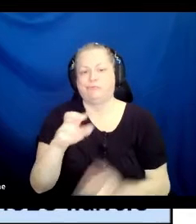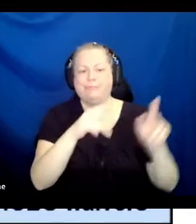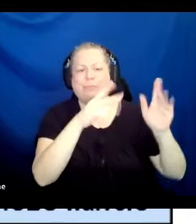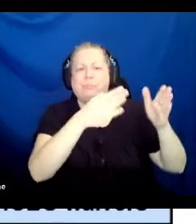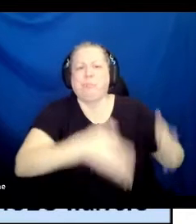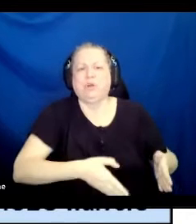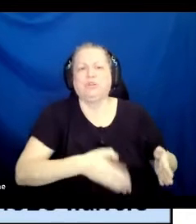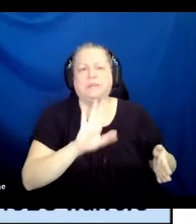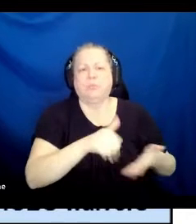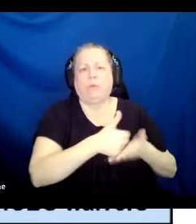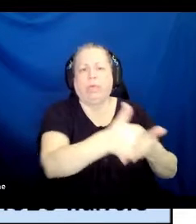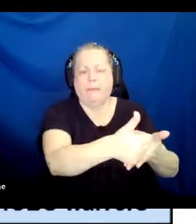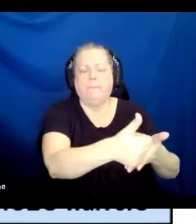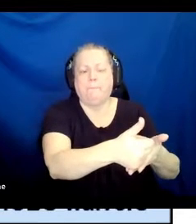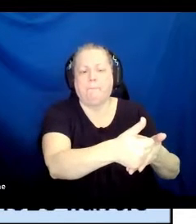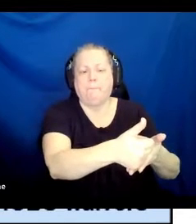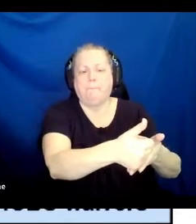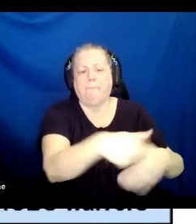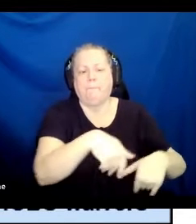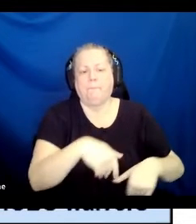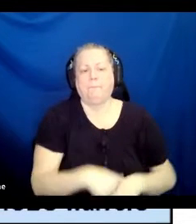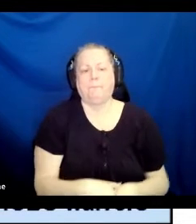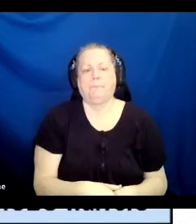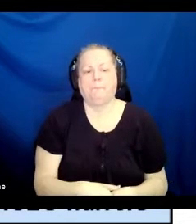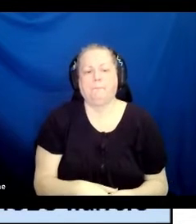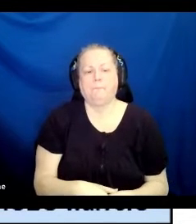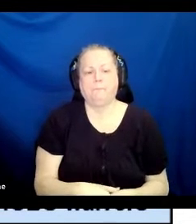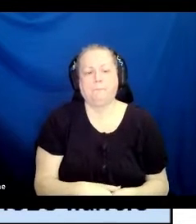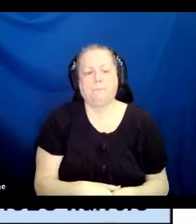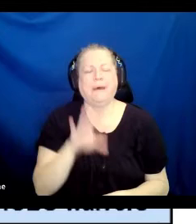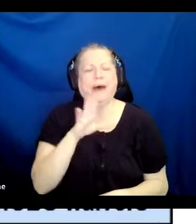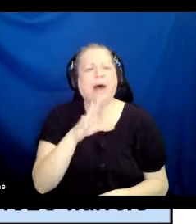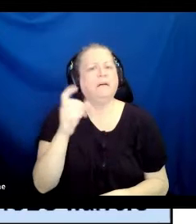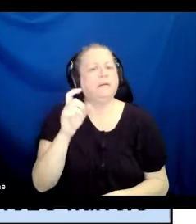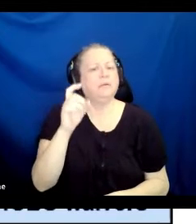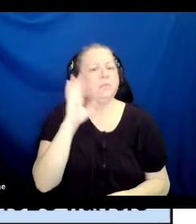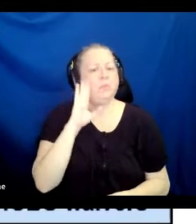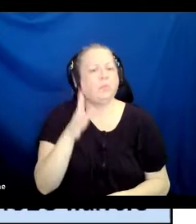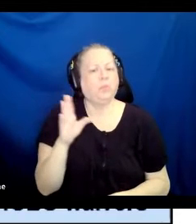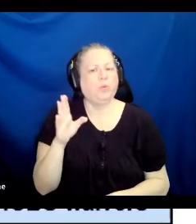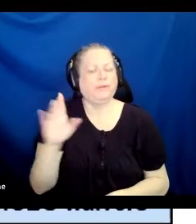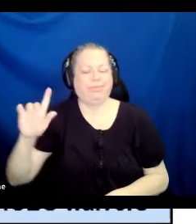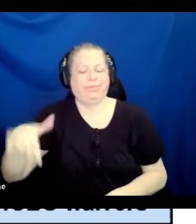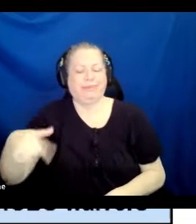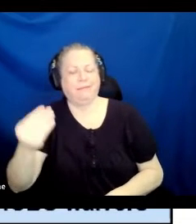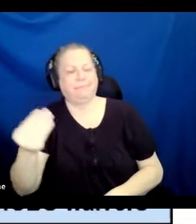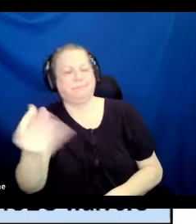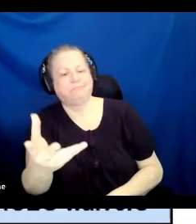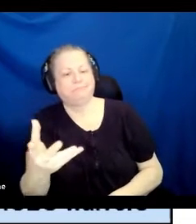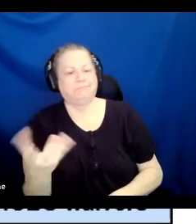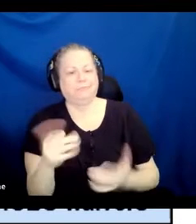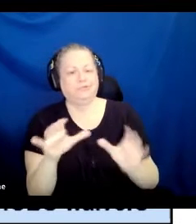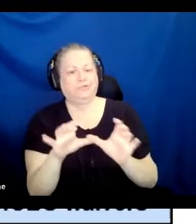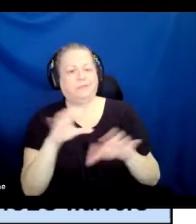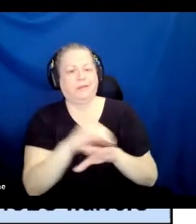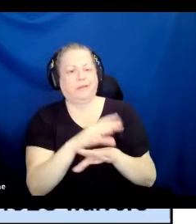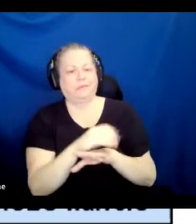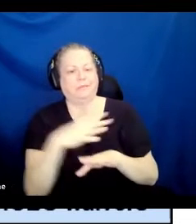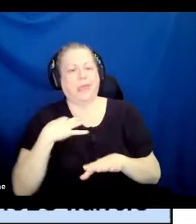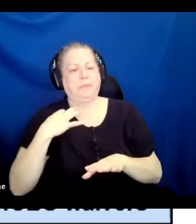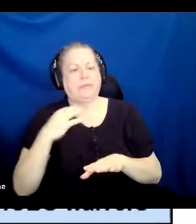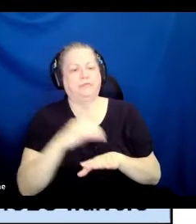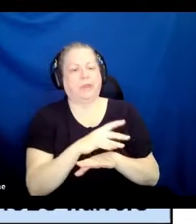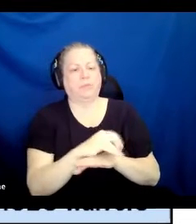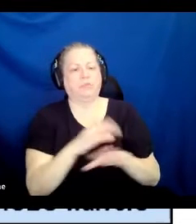I'll give you more information about the certified application counselors and navigators, but there's a link here that